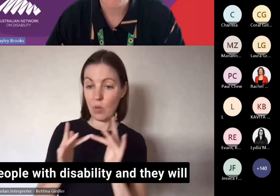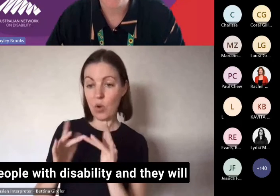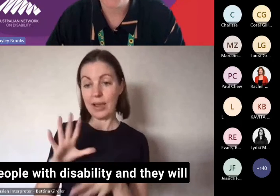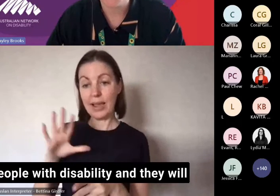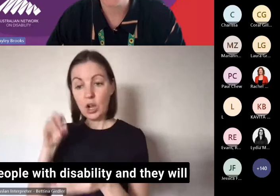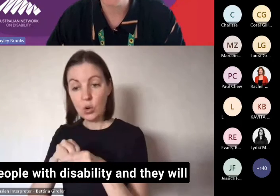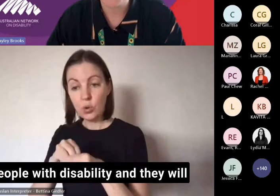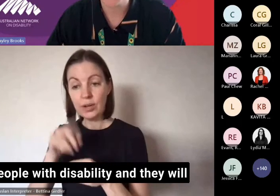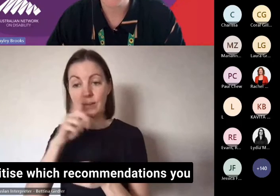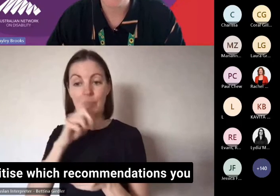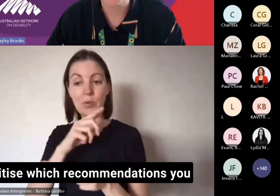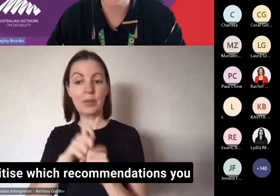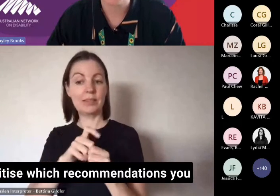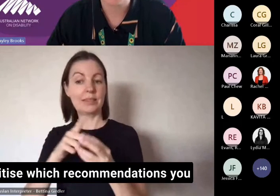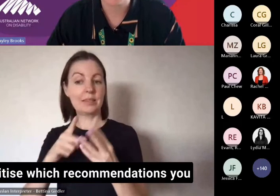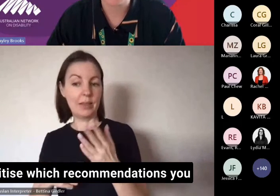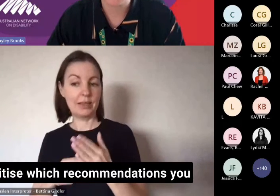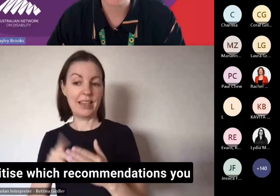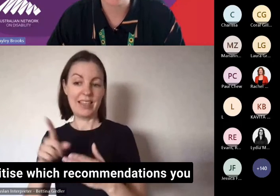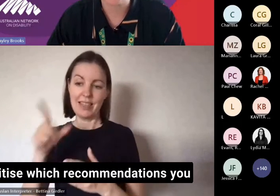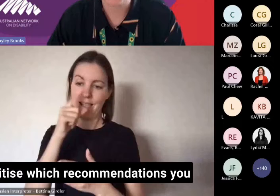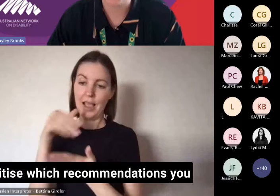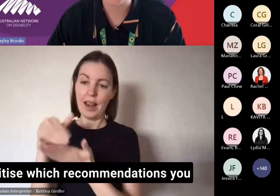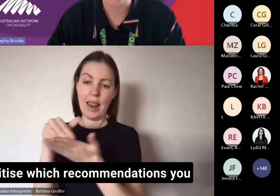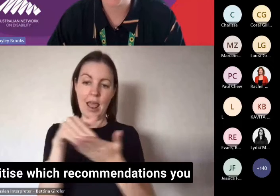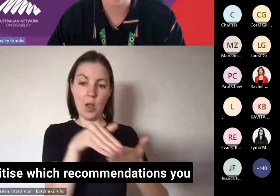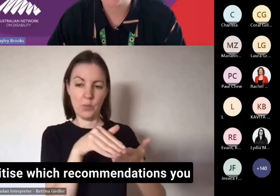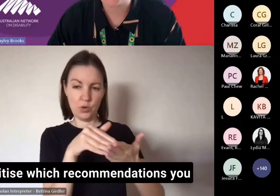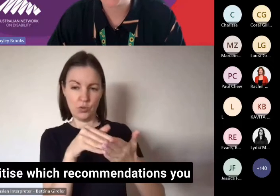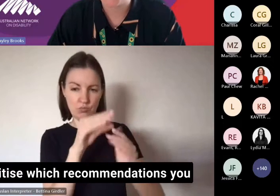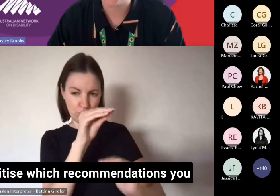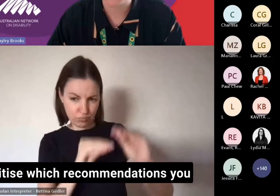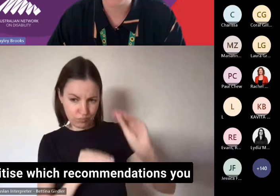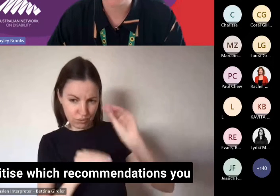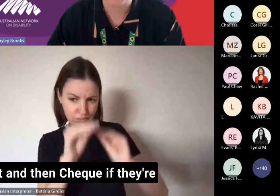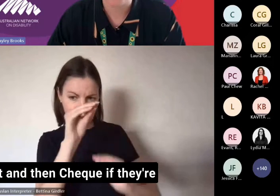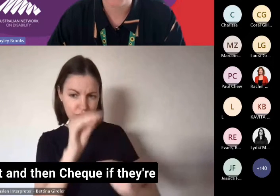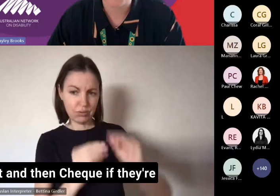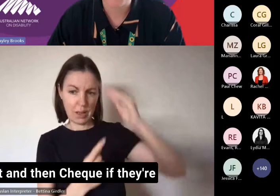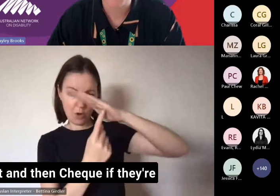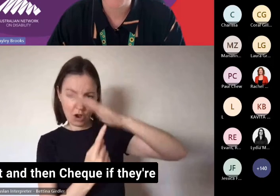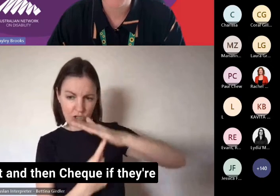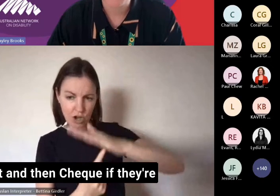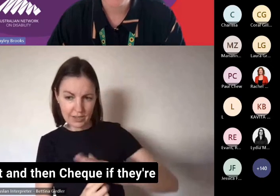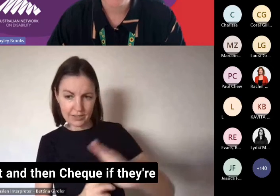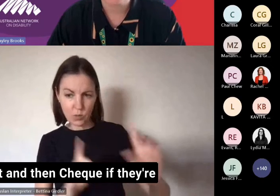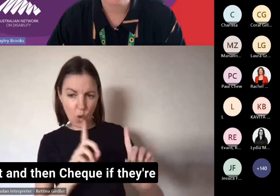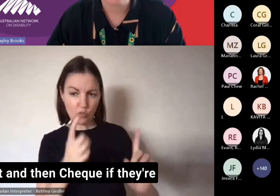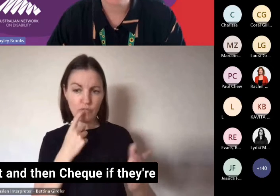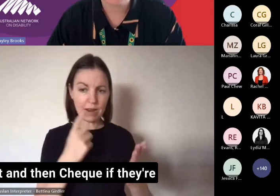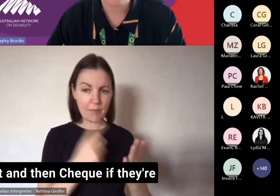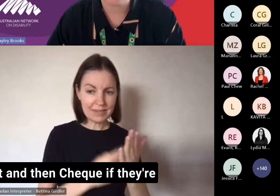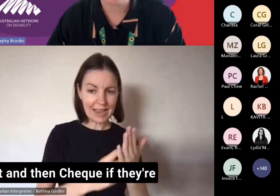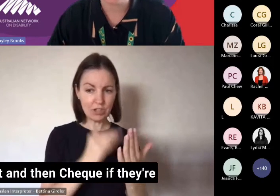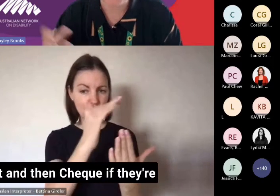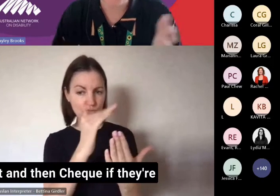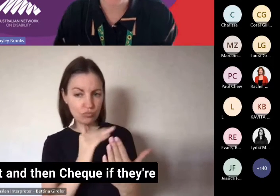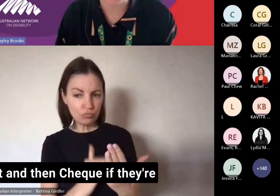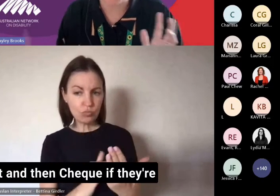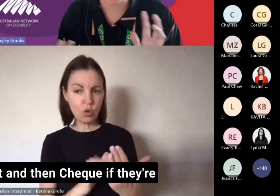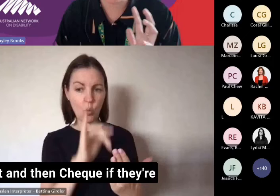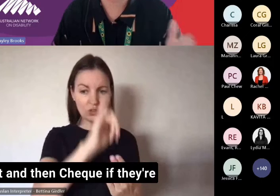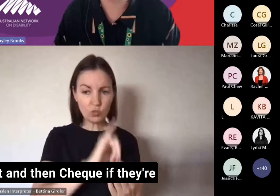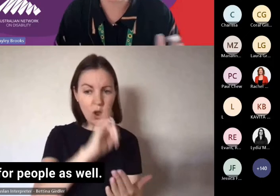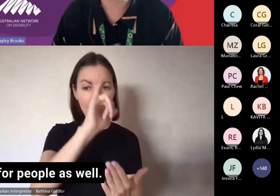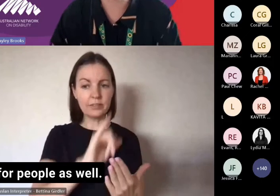disability, and they will be able to help you prioritise which recommendations you should look at first, and then check